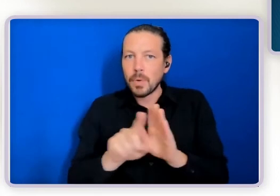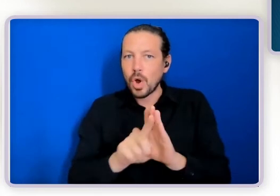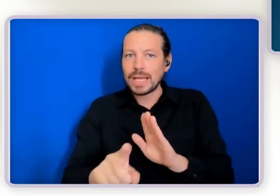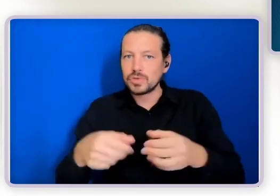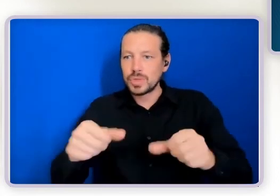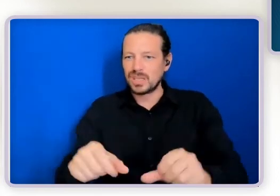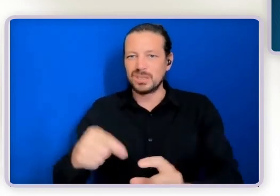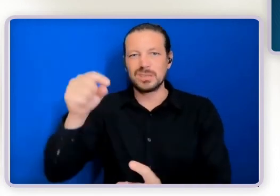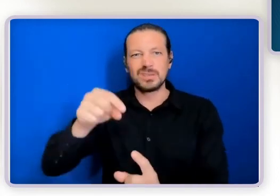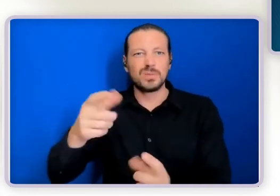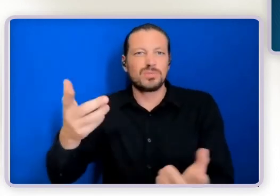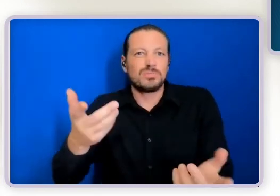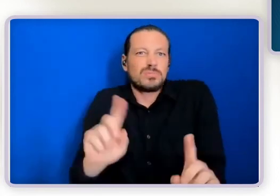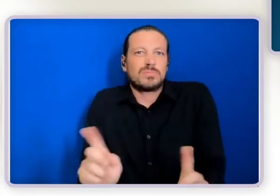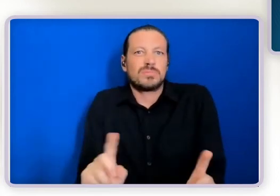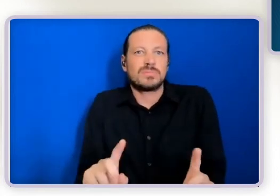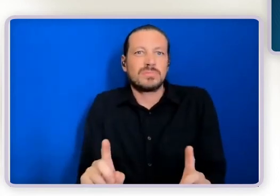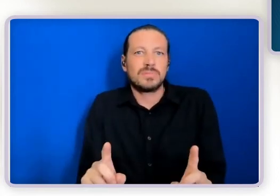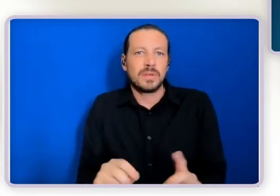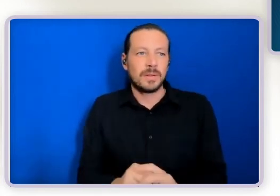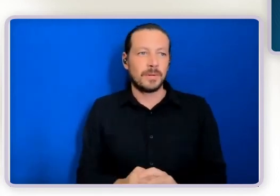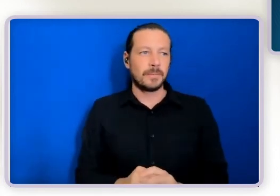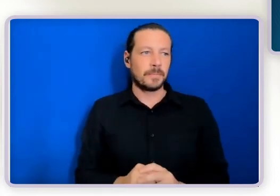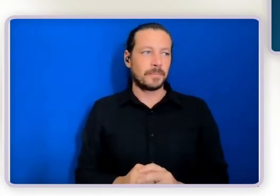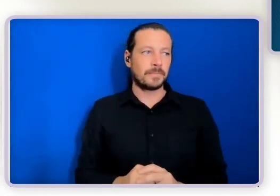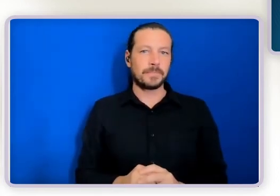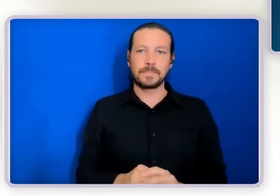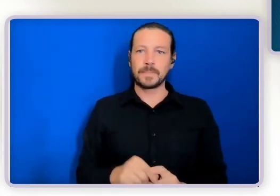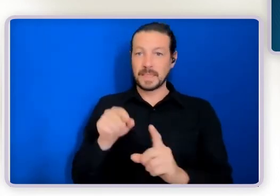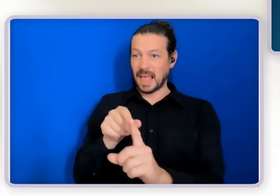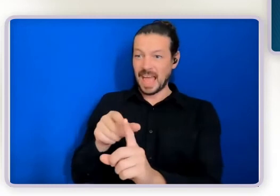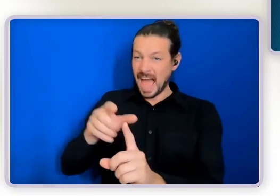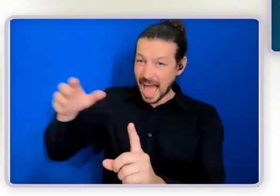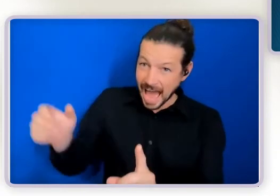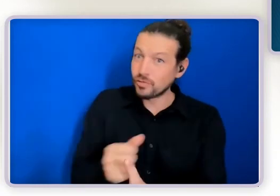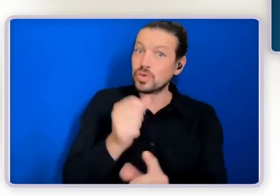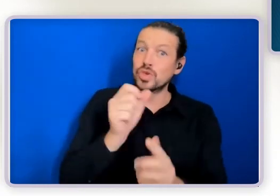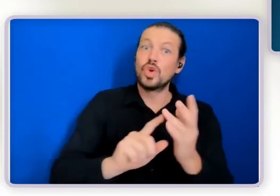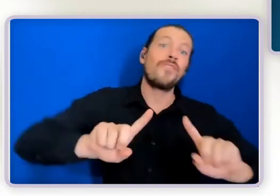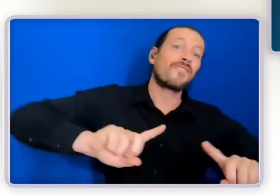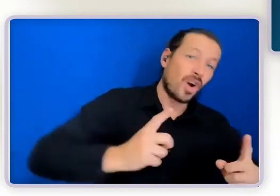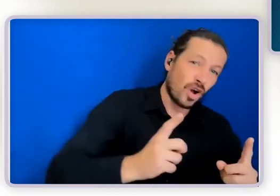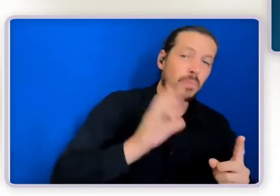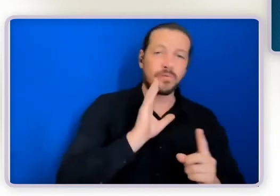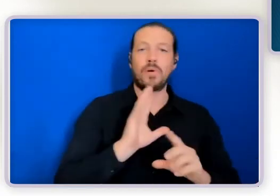been, in my opinion, which must have been applied? Why is it that